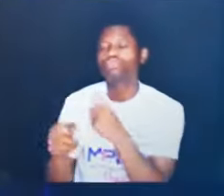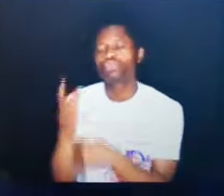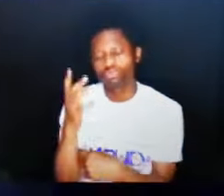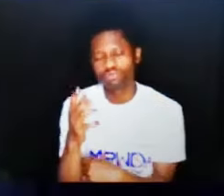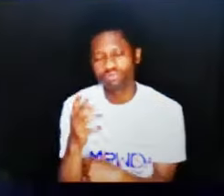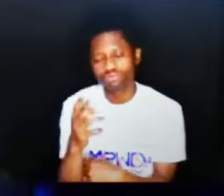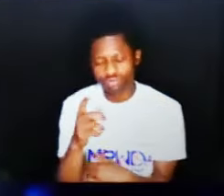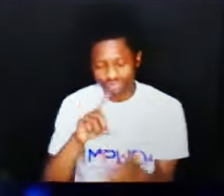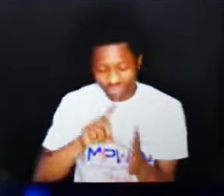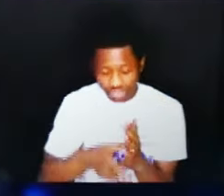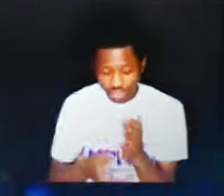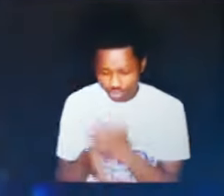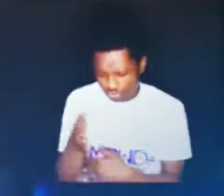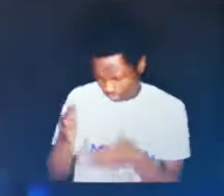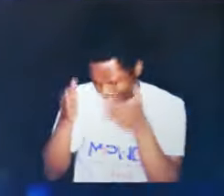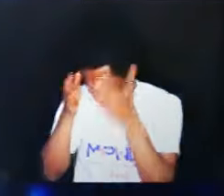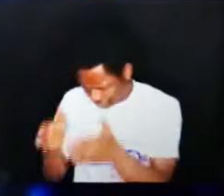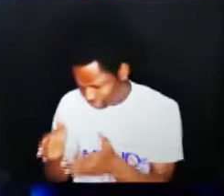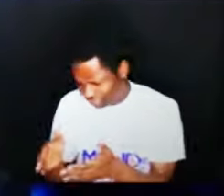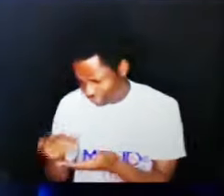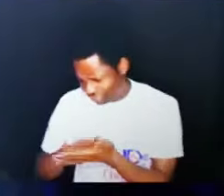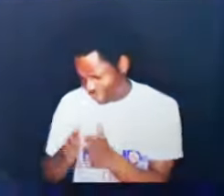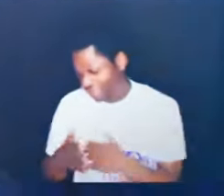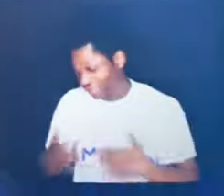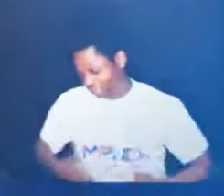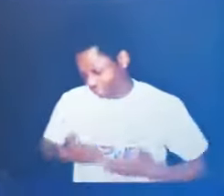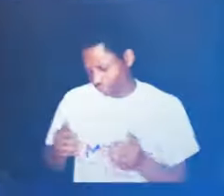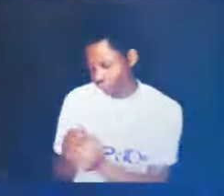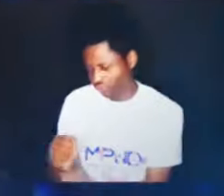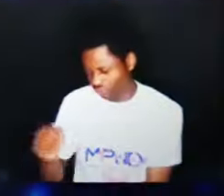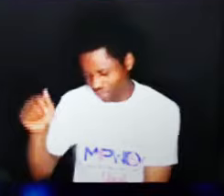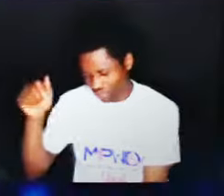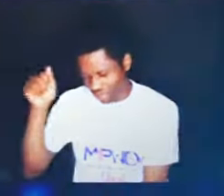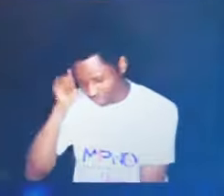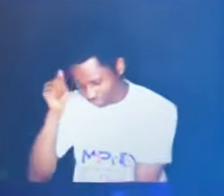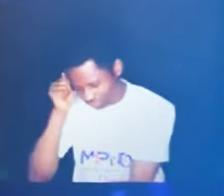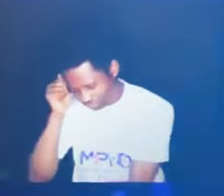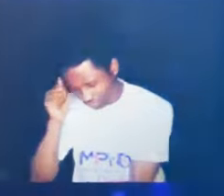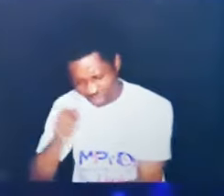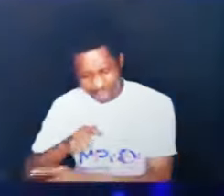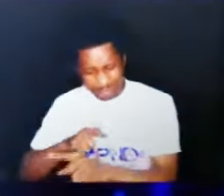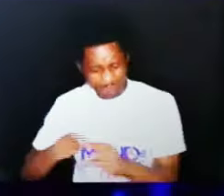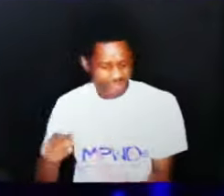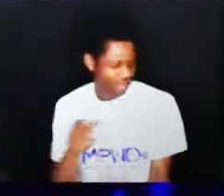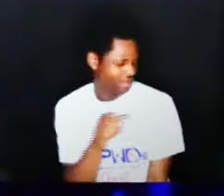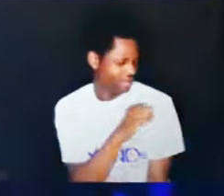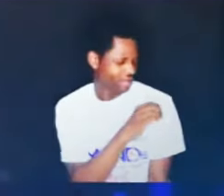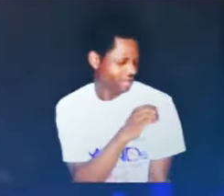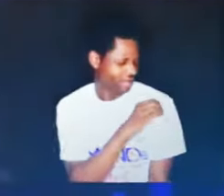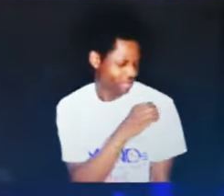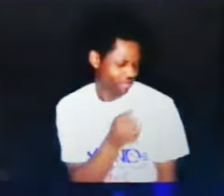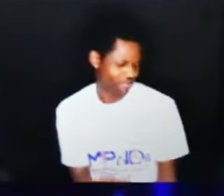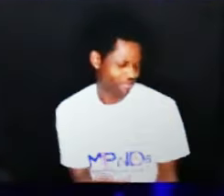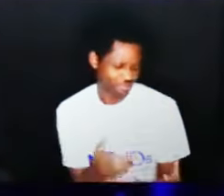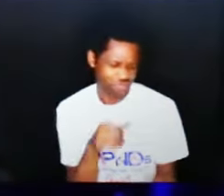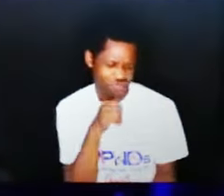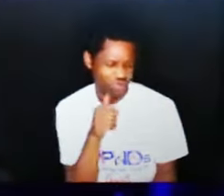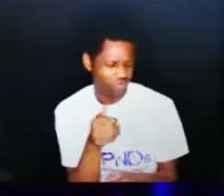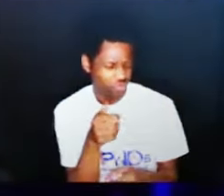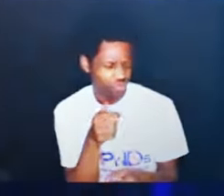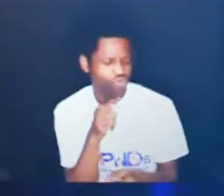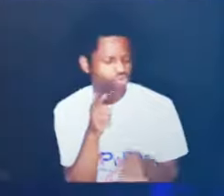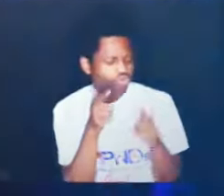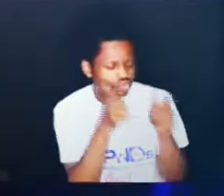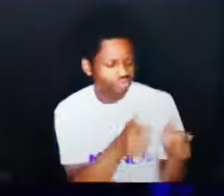bi. Be mai na urade ani so Habel ni na yeye de no. But on Cain and his offering he did not look with favor.